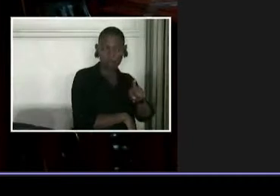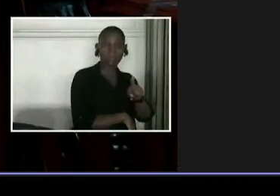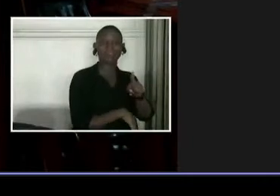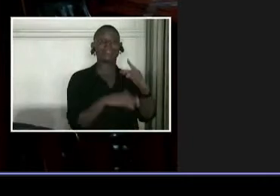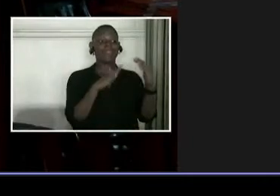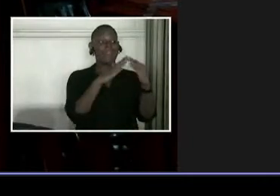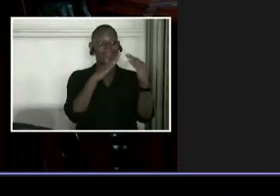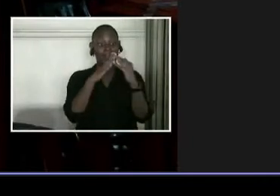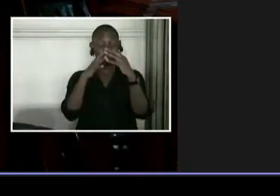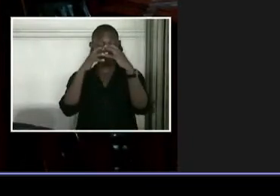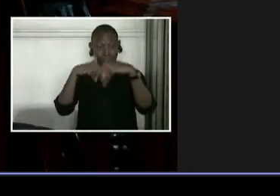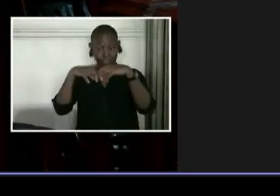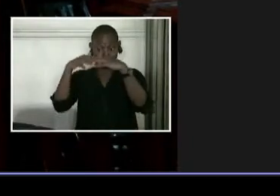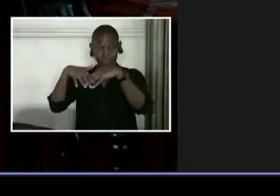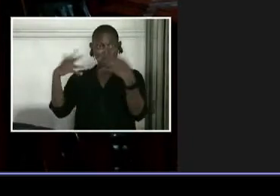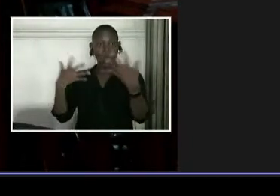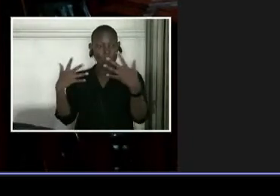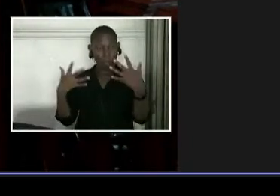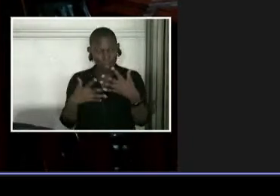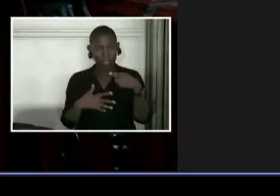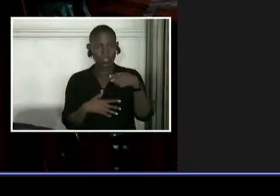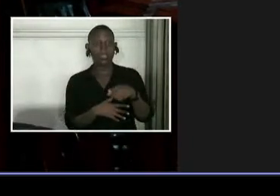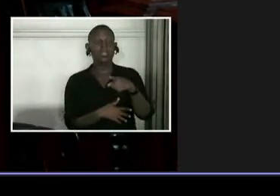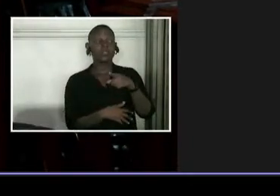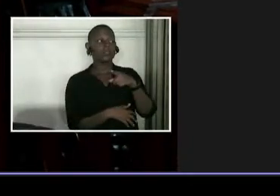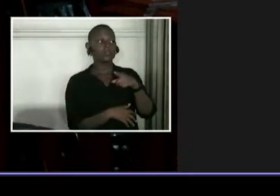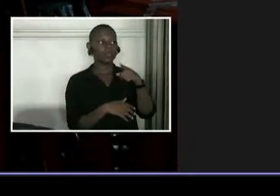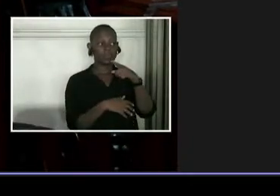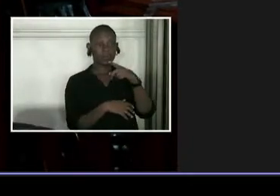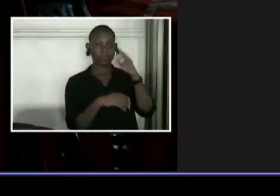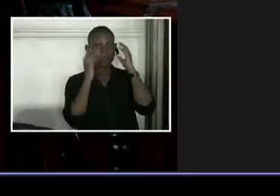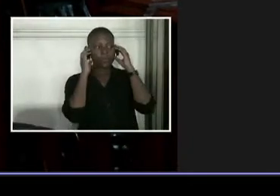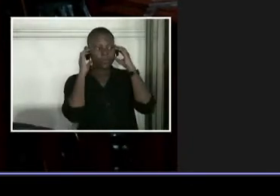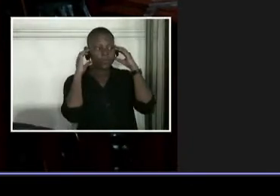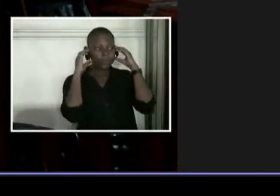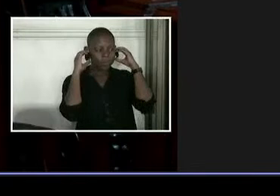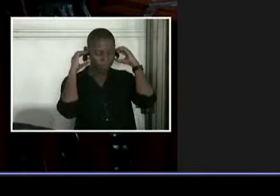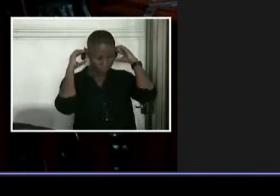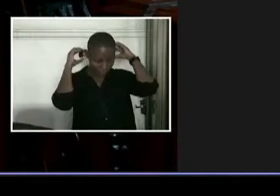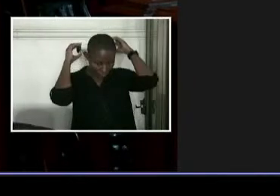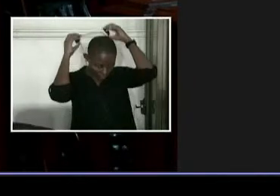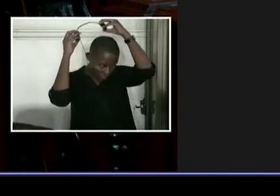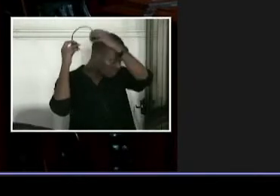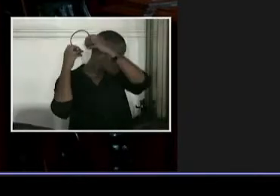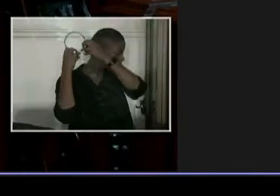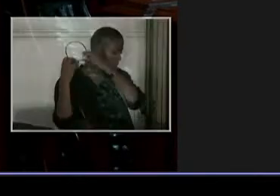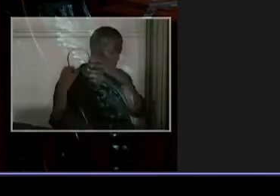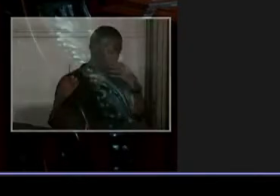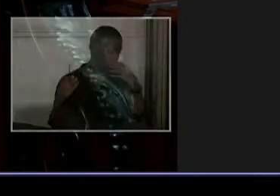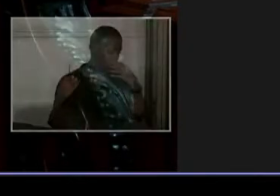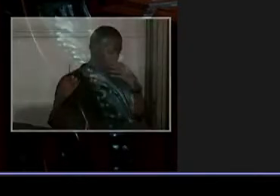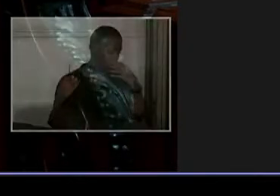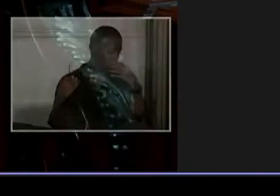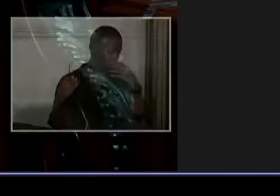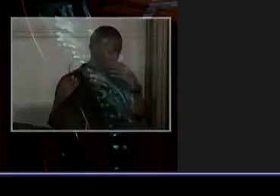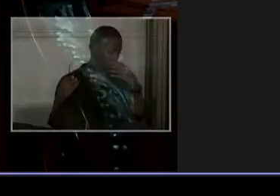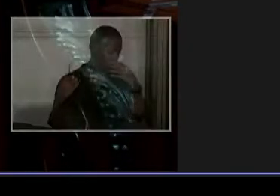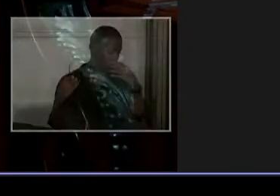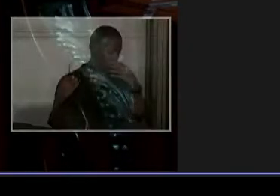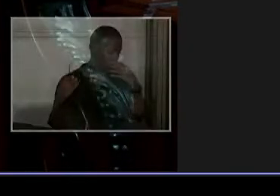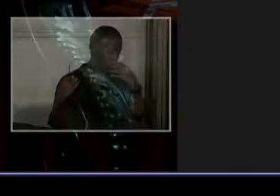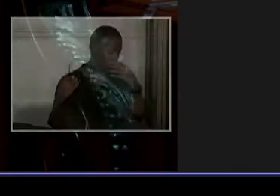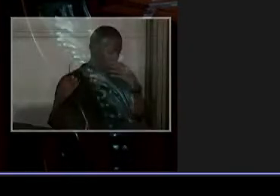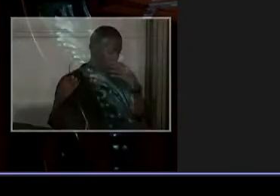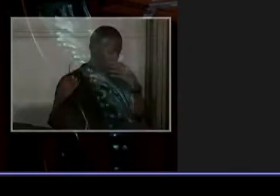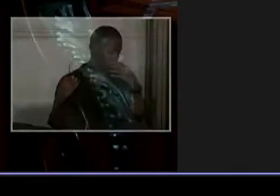these damaged houses being in Umgungundlovu district, about 8,143 houses. That's why I was saying, as the department, this is not the